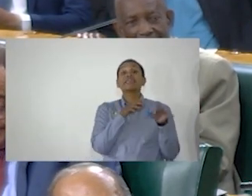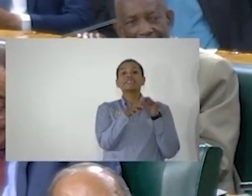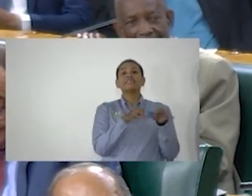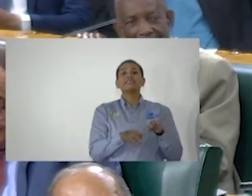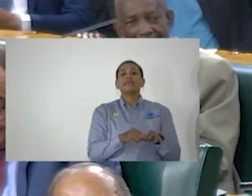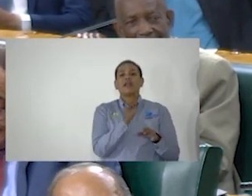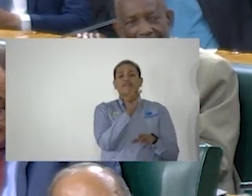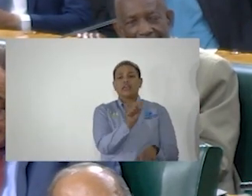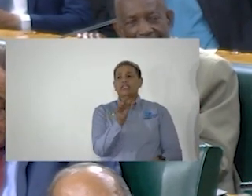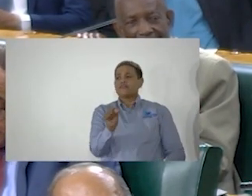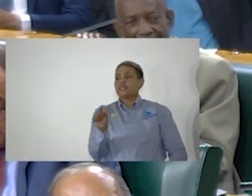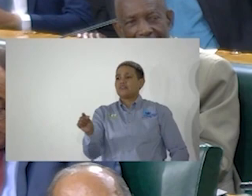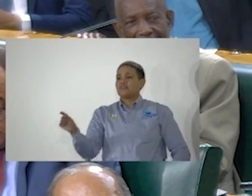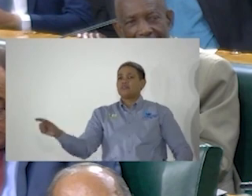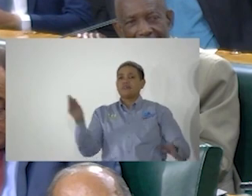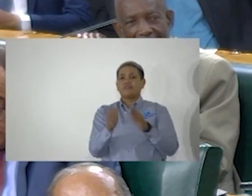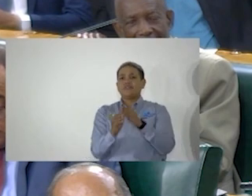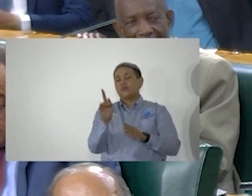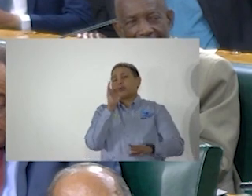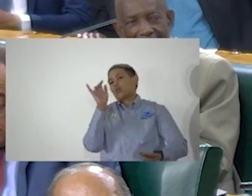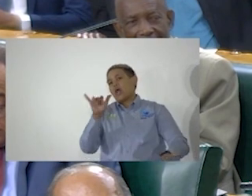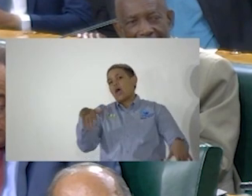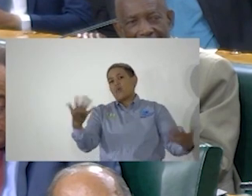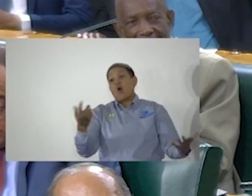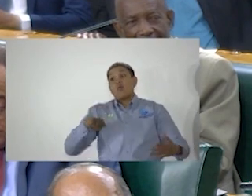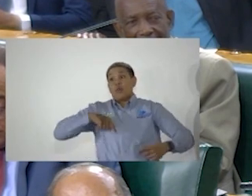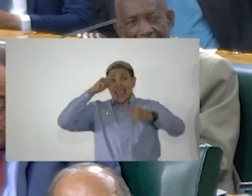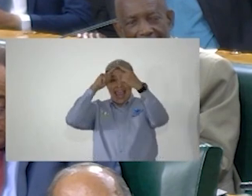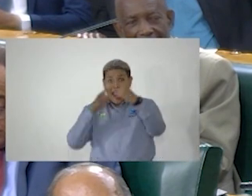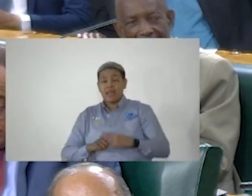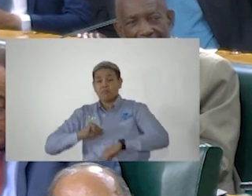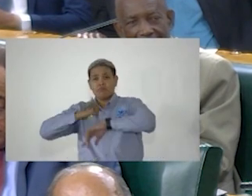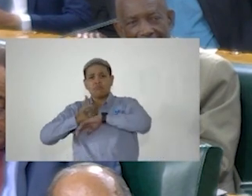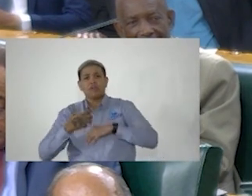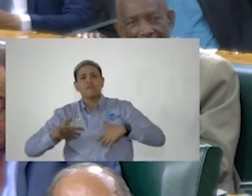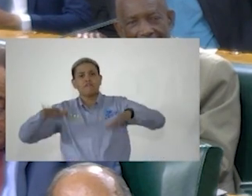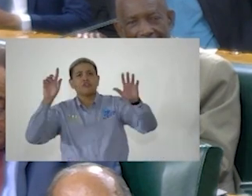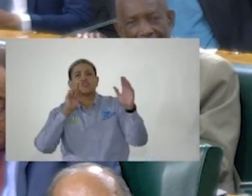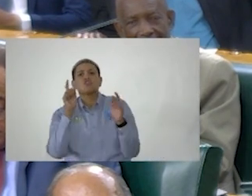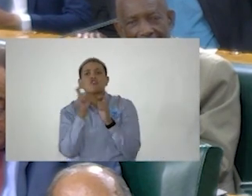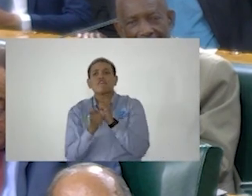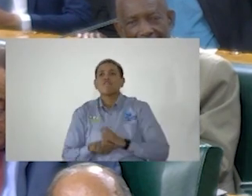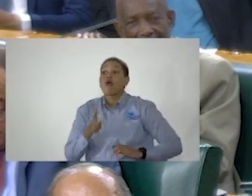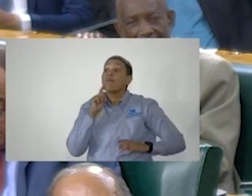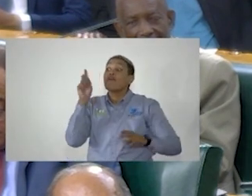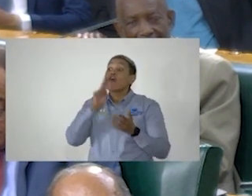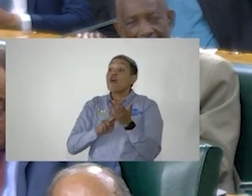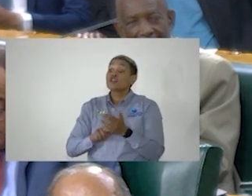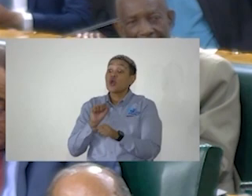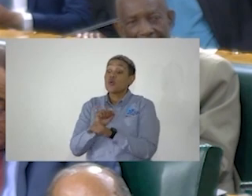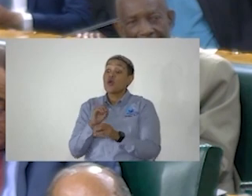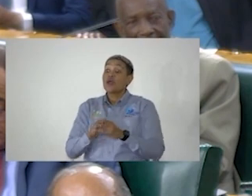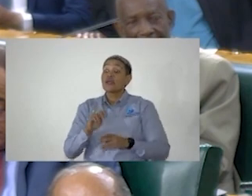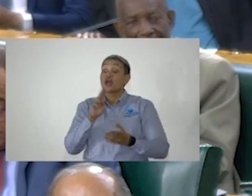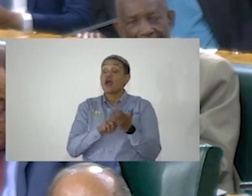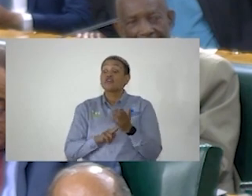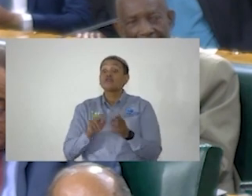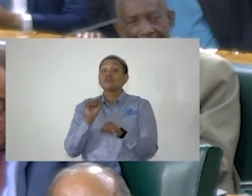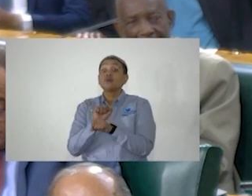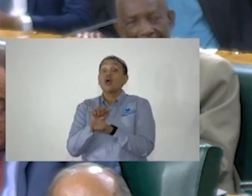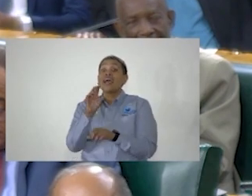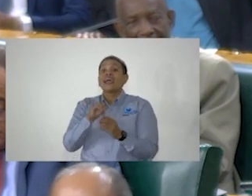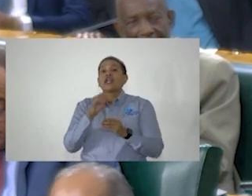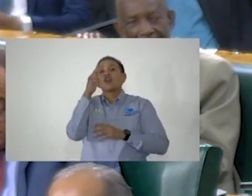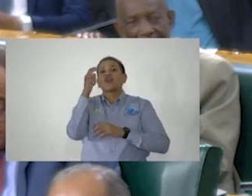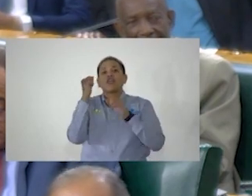of solutions for all. We aim to complete the implementation of the reform for contract work in the public sector within a 3-year period,